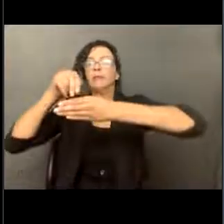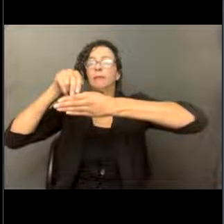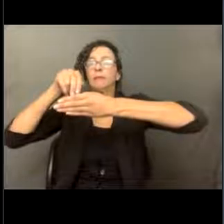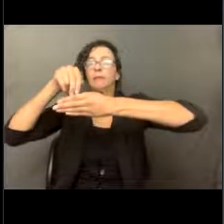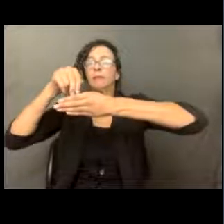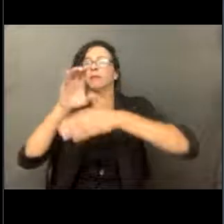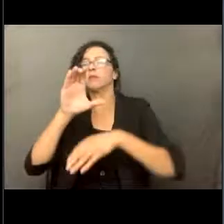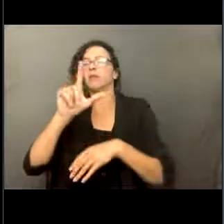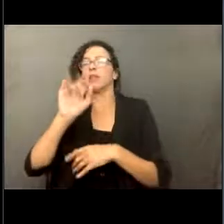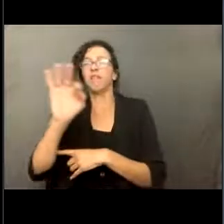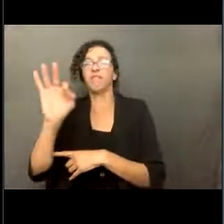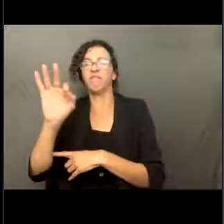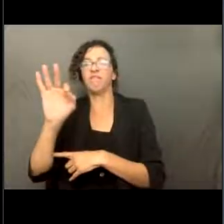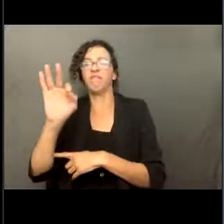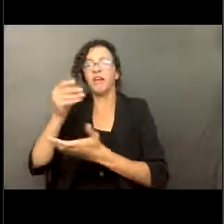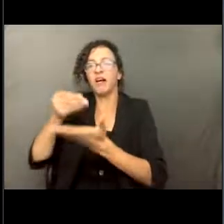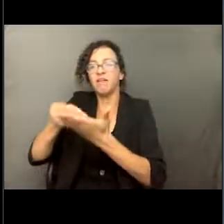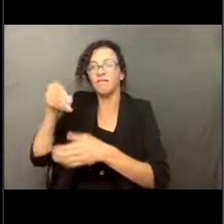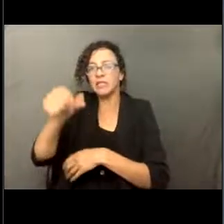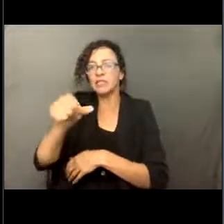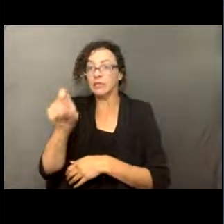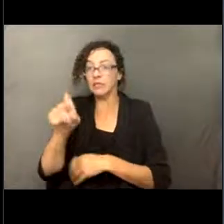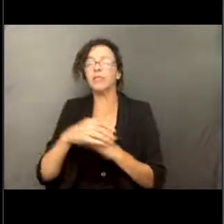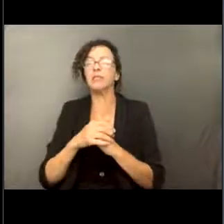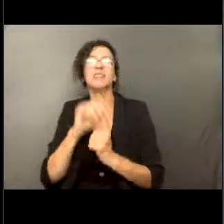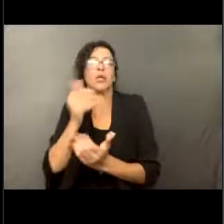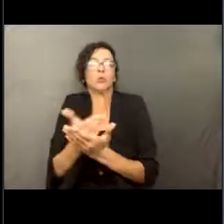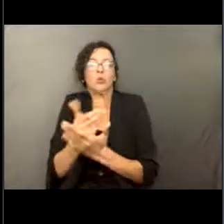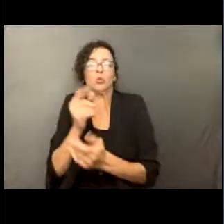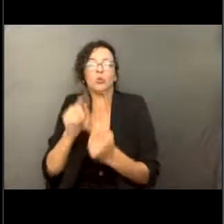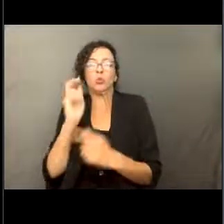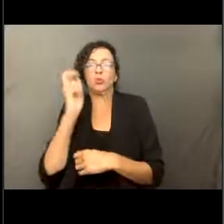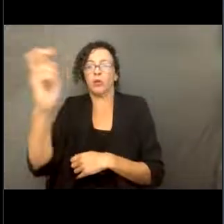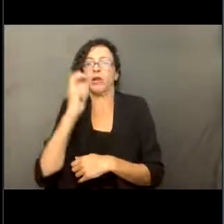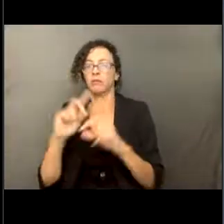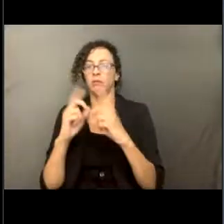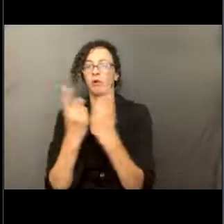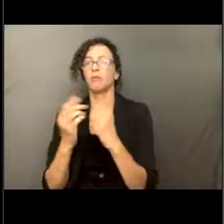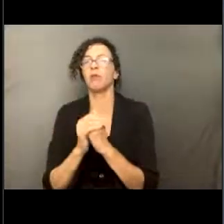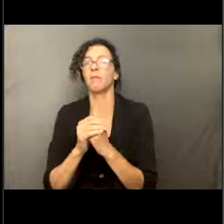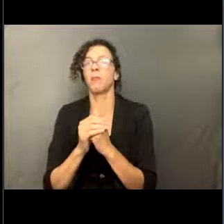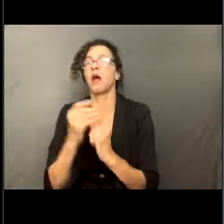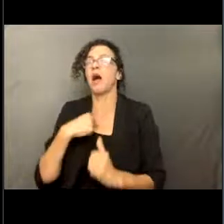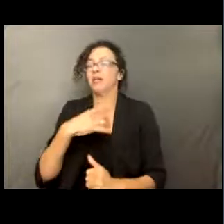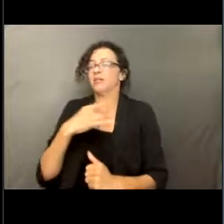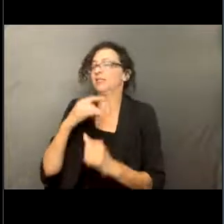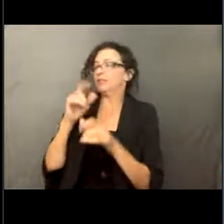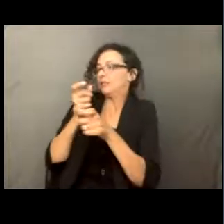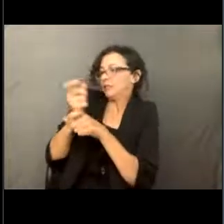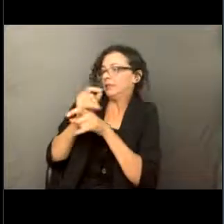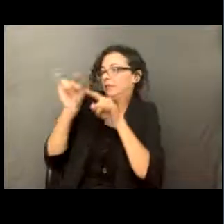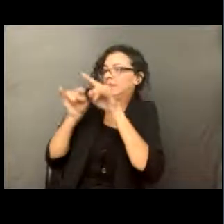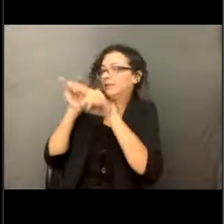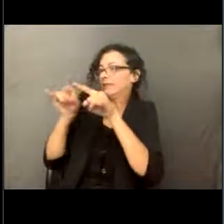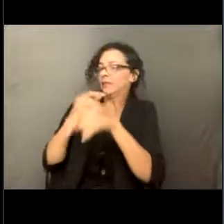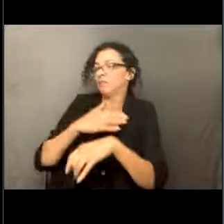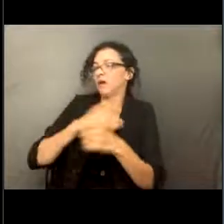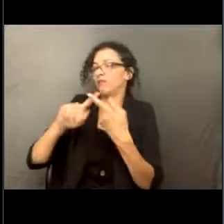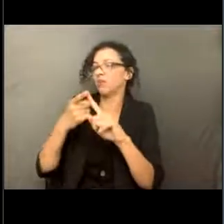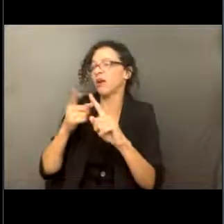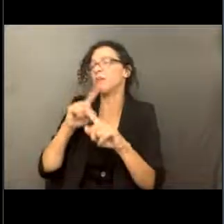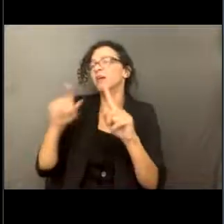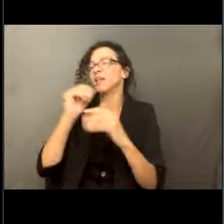that's not new to transit. So obviously our partner, and I like to tease Vince, but he does have the pockets, so I don't tease him too much, but